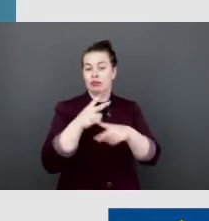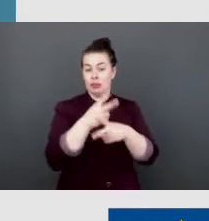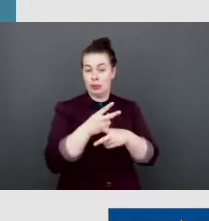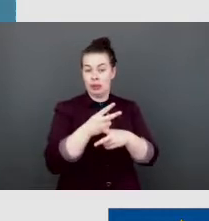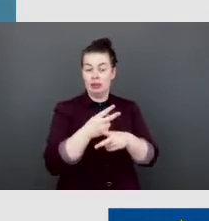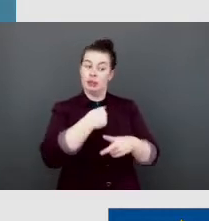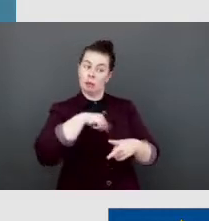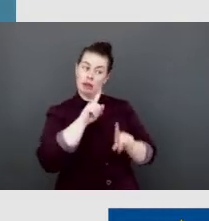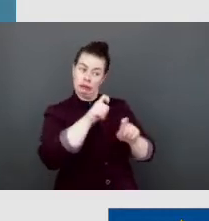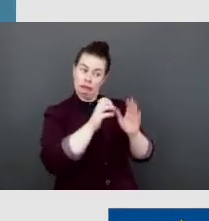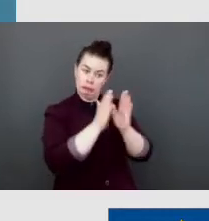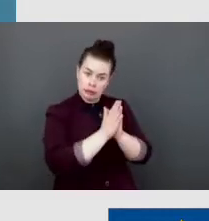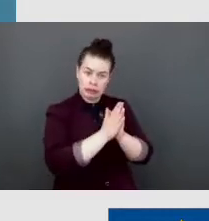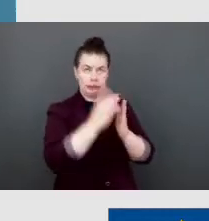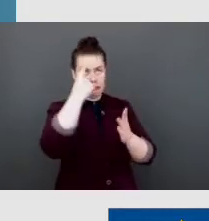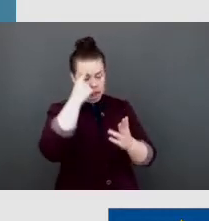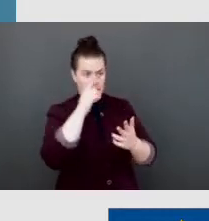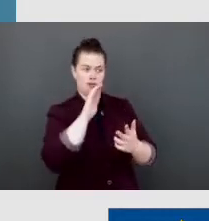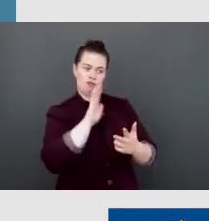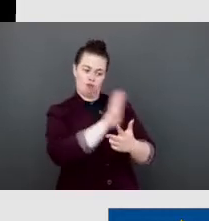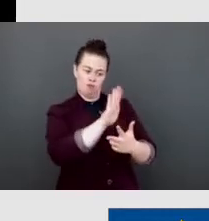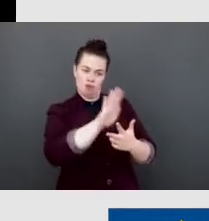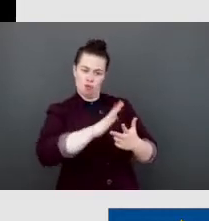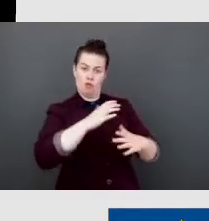asked for their region-specific answers.